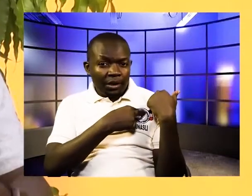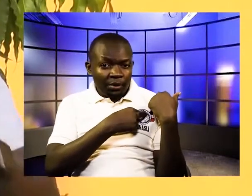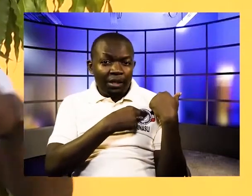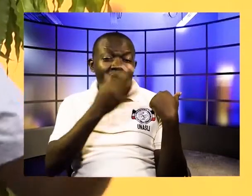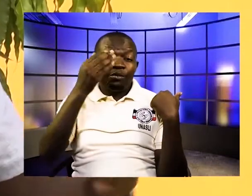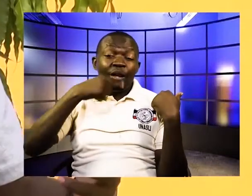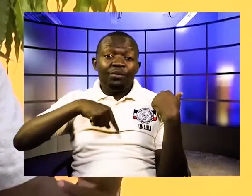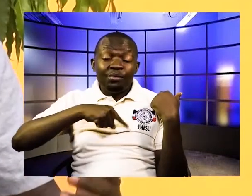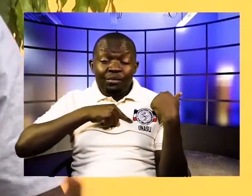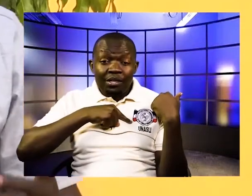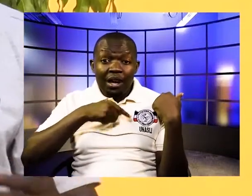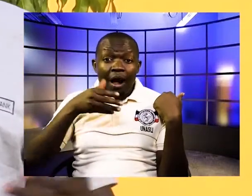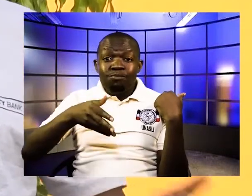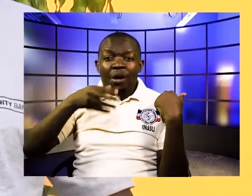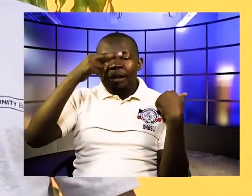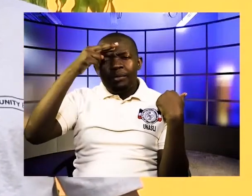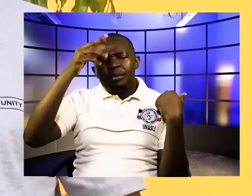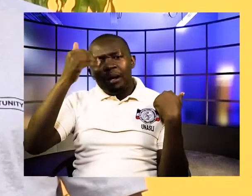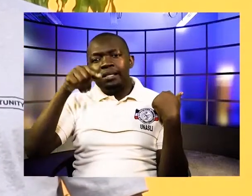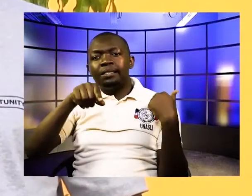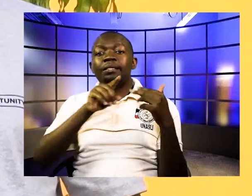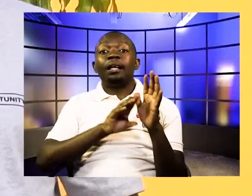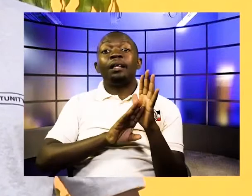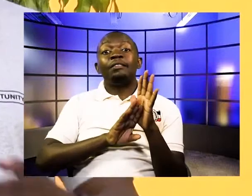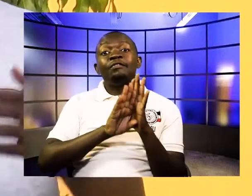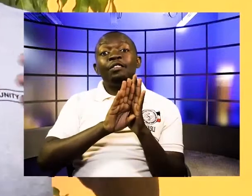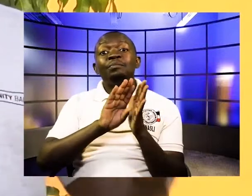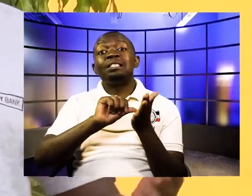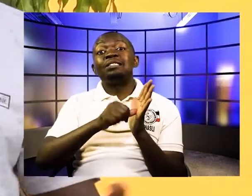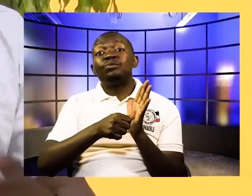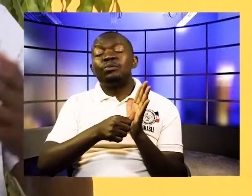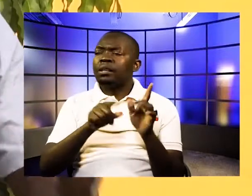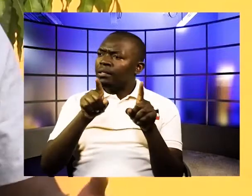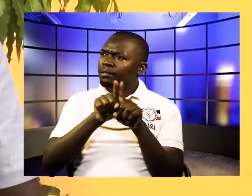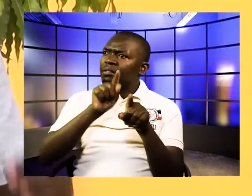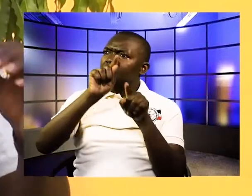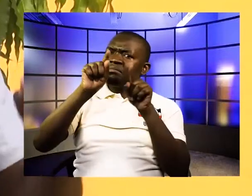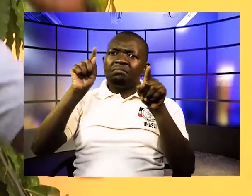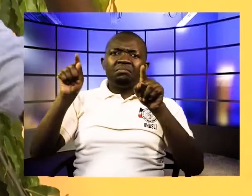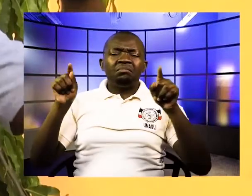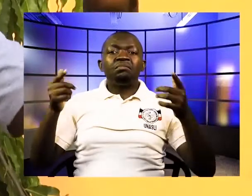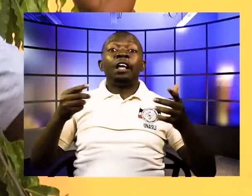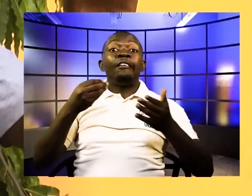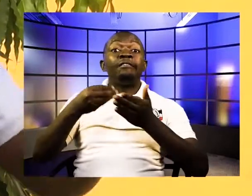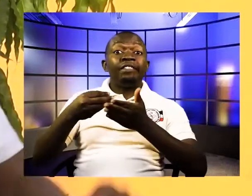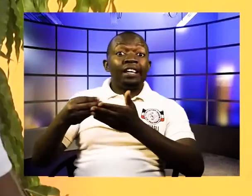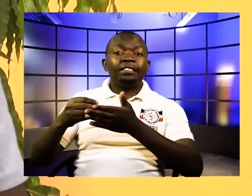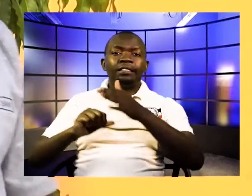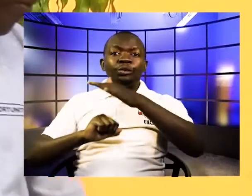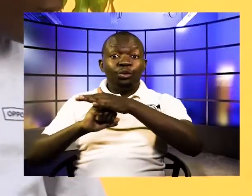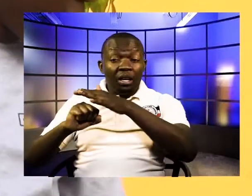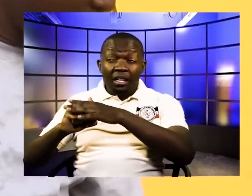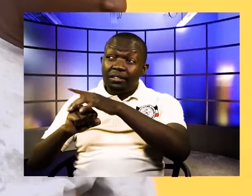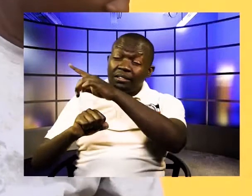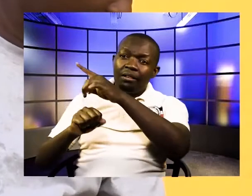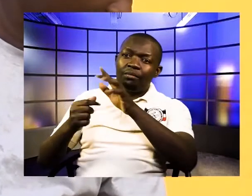we want to understand it all. It is also a development issue. Even the funders, even the donors, because of what happened, for